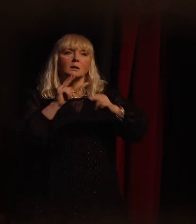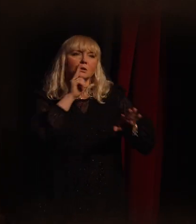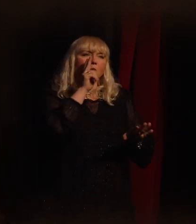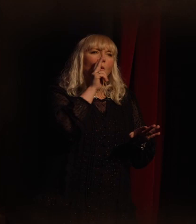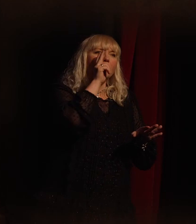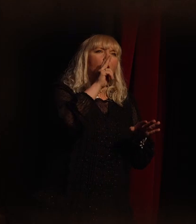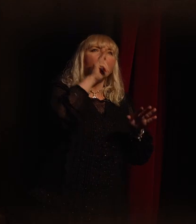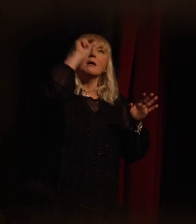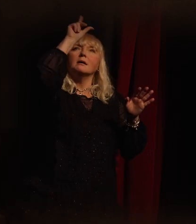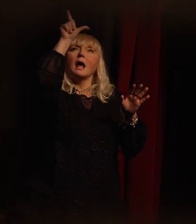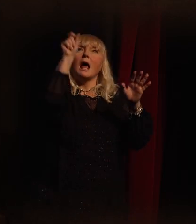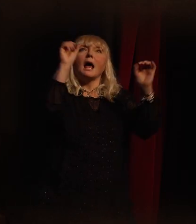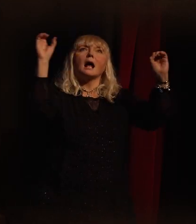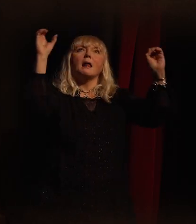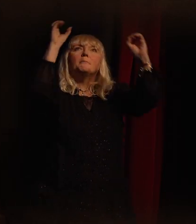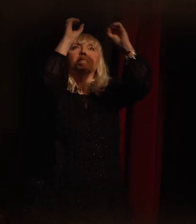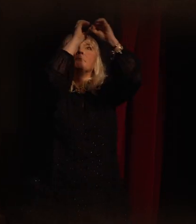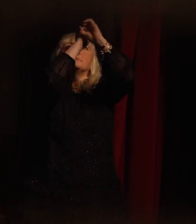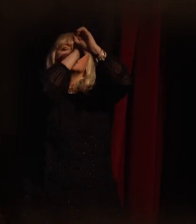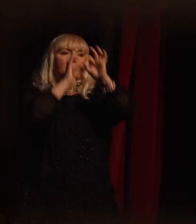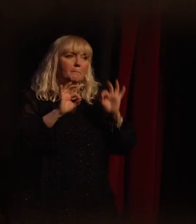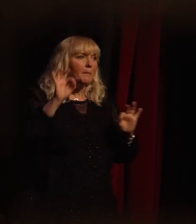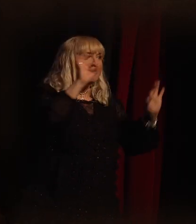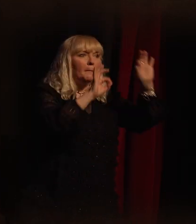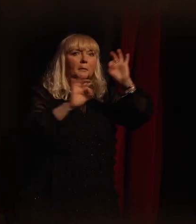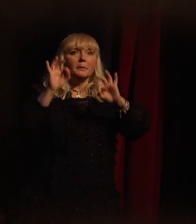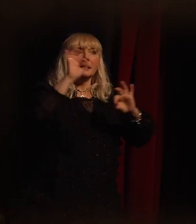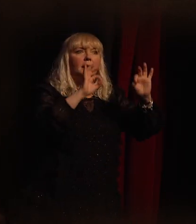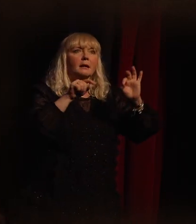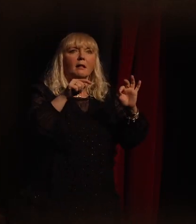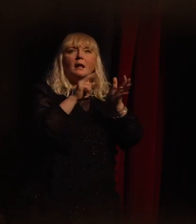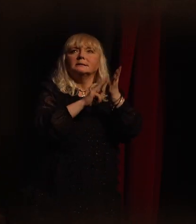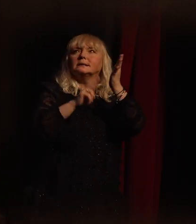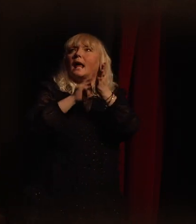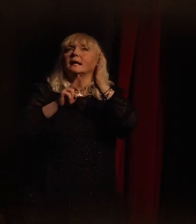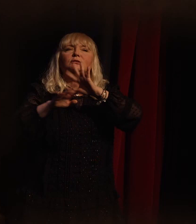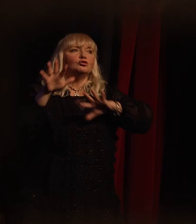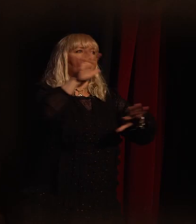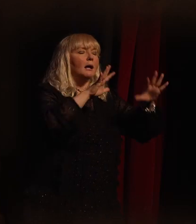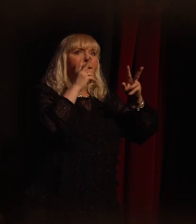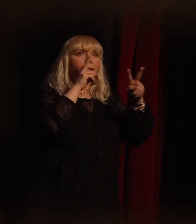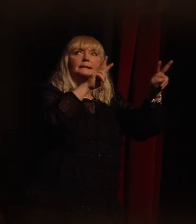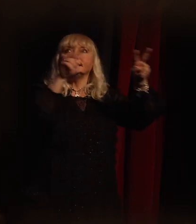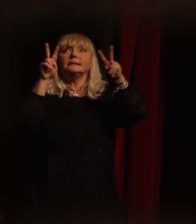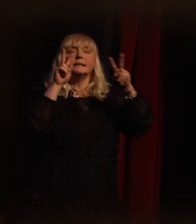bumblebee. Nay, nature is heaven. Nature is what we hear. The bobolink, the sea, thunder, the